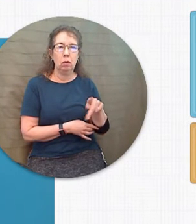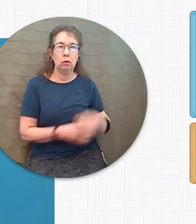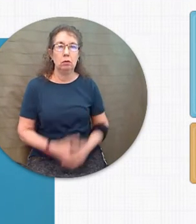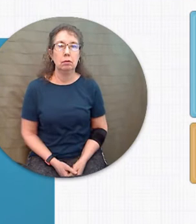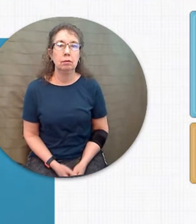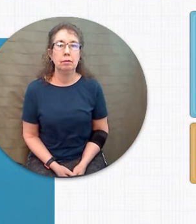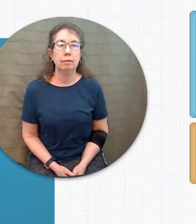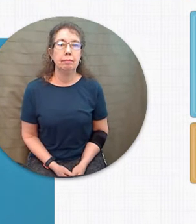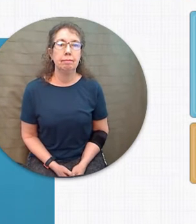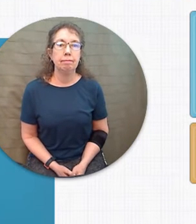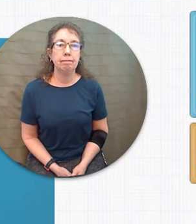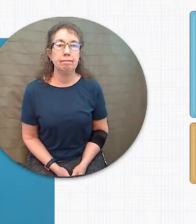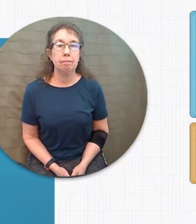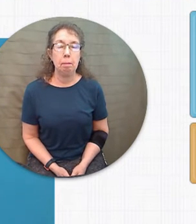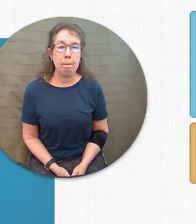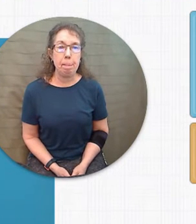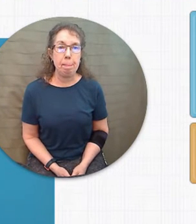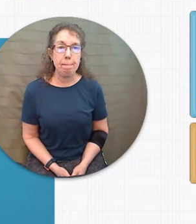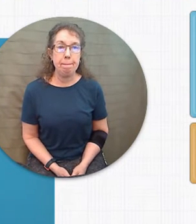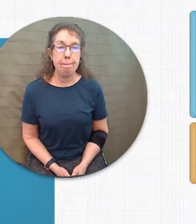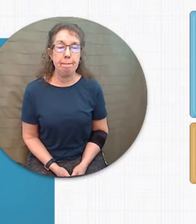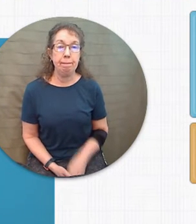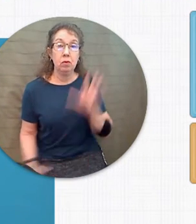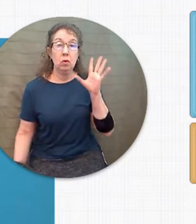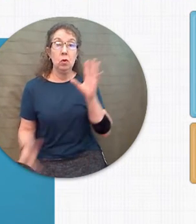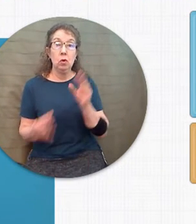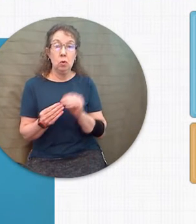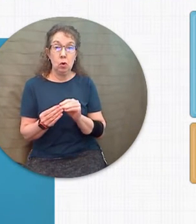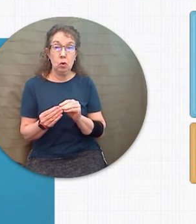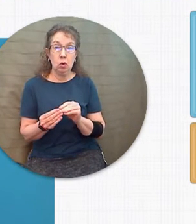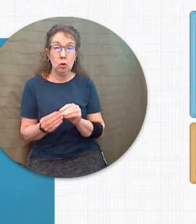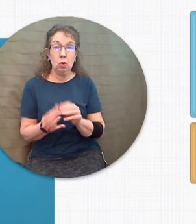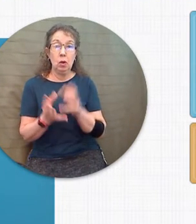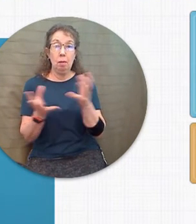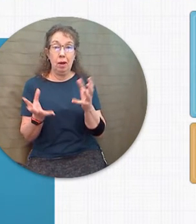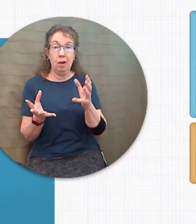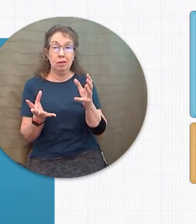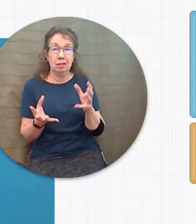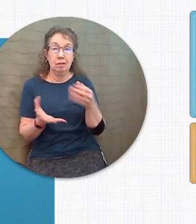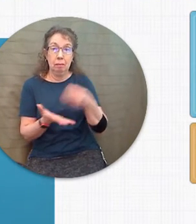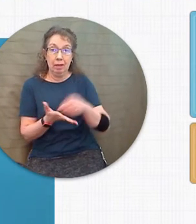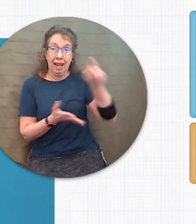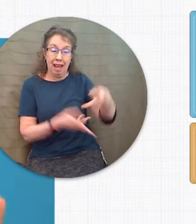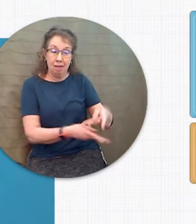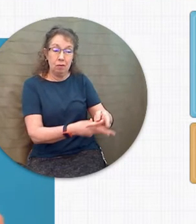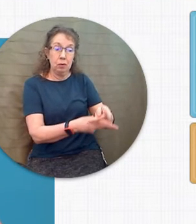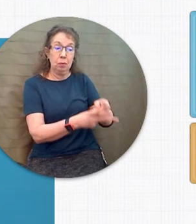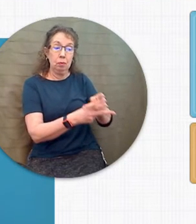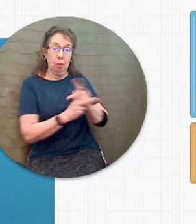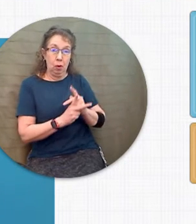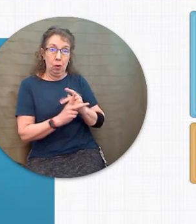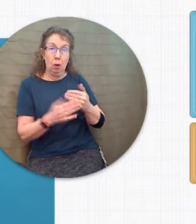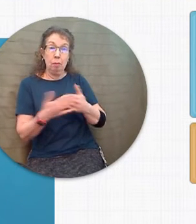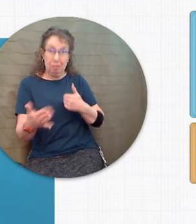subtract the 50. So the total amount I need financed before closing costs is